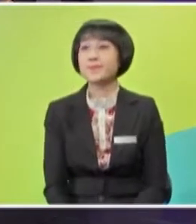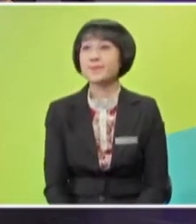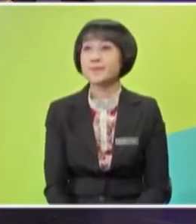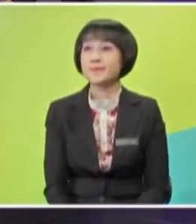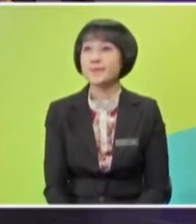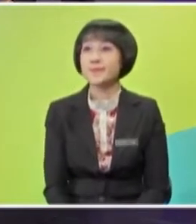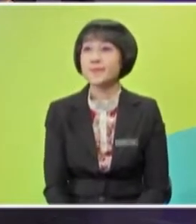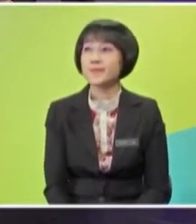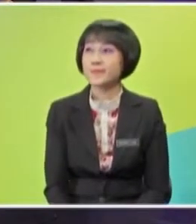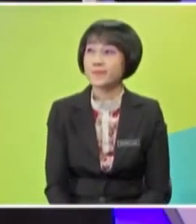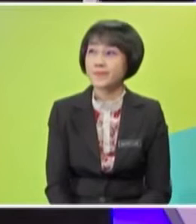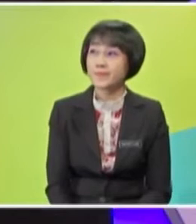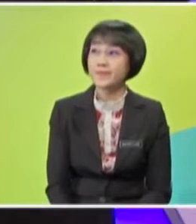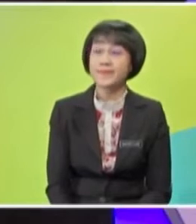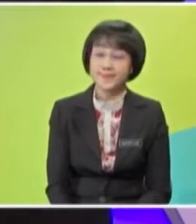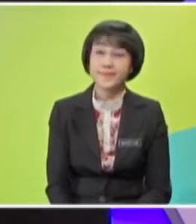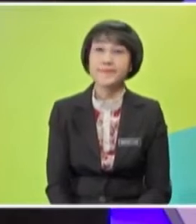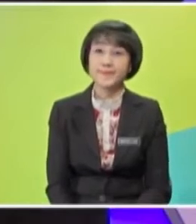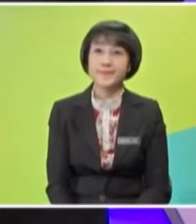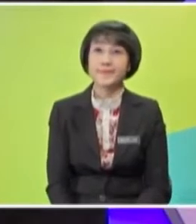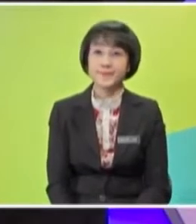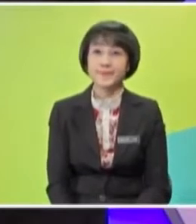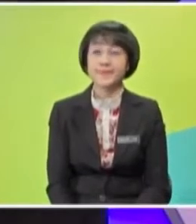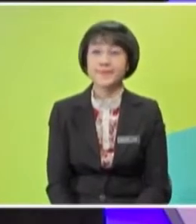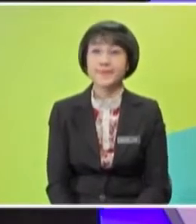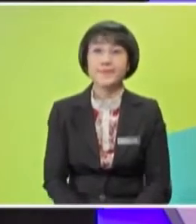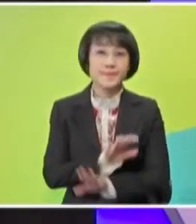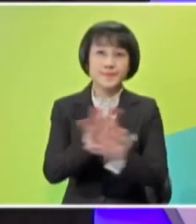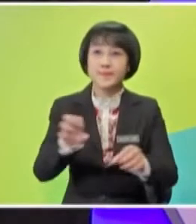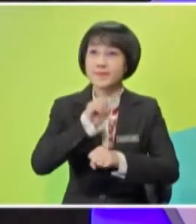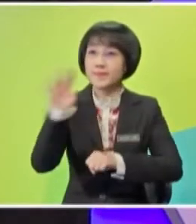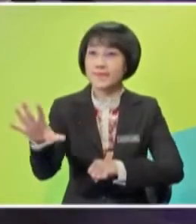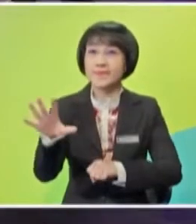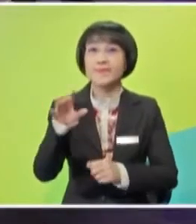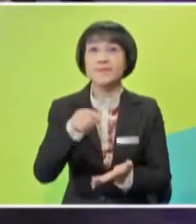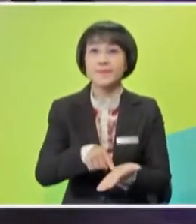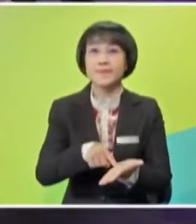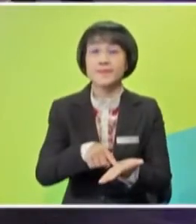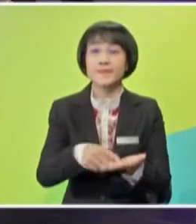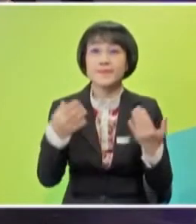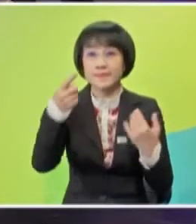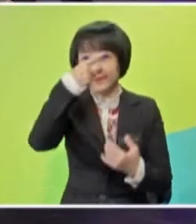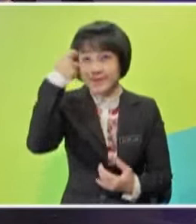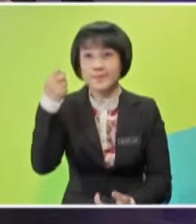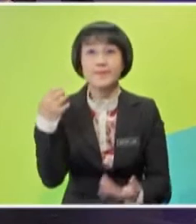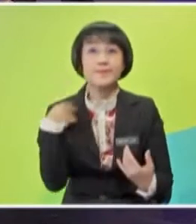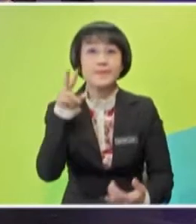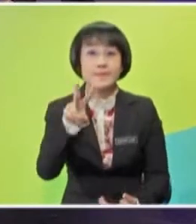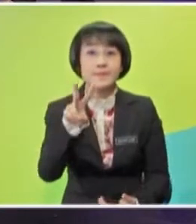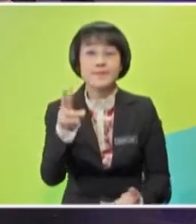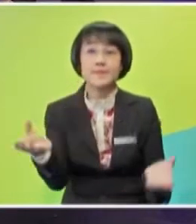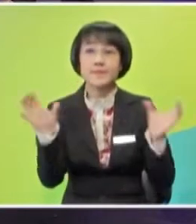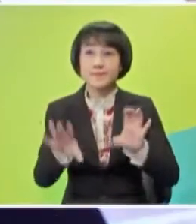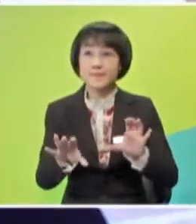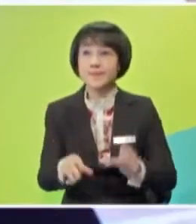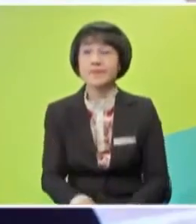it's just going to be a waste. That's true. And also based on what you said earlier when we have to listen attentively, you mentioned about tones as